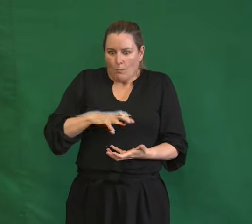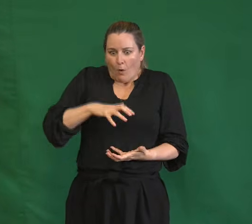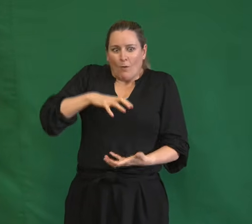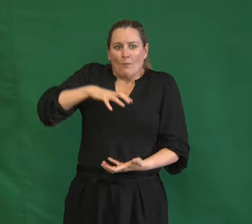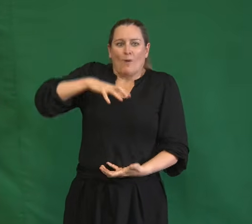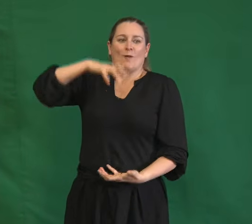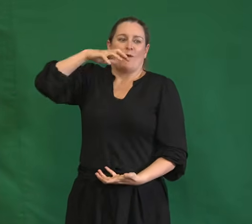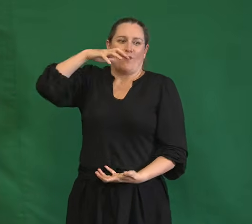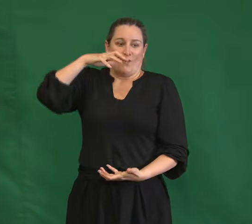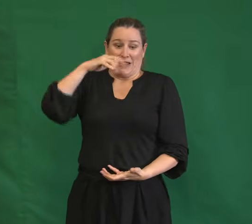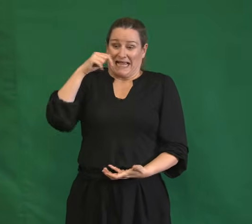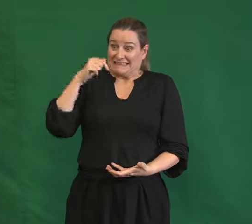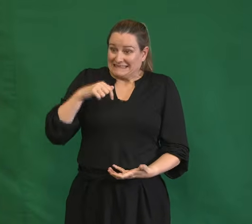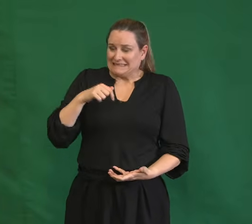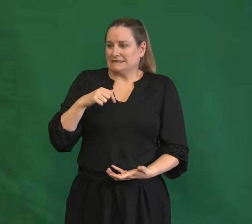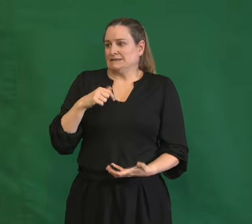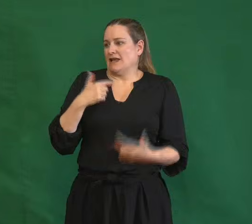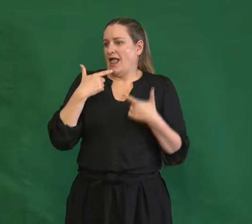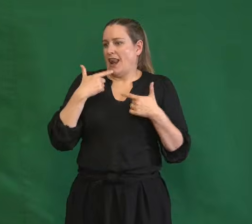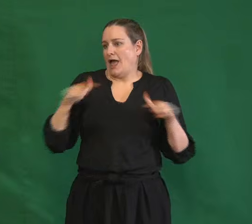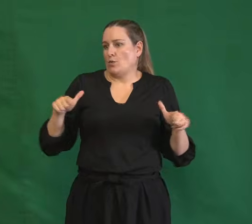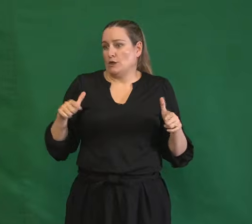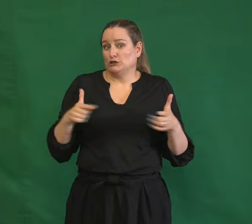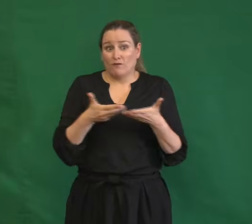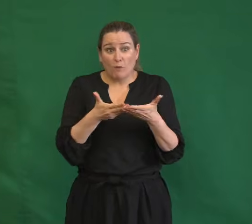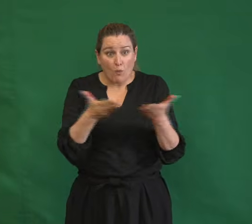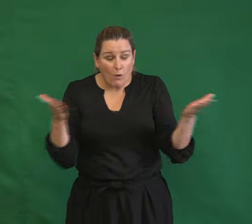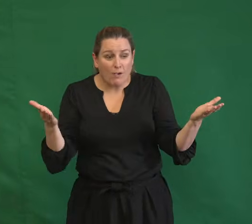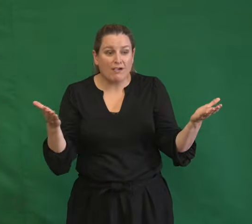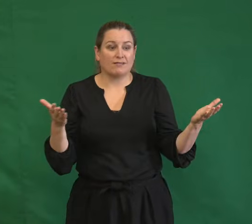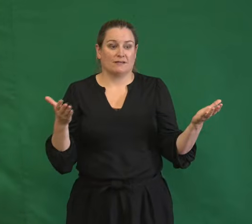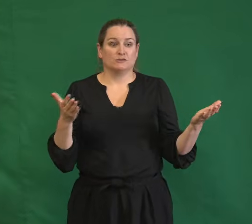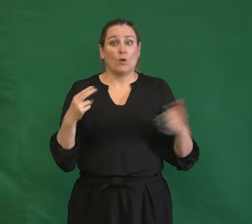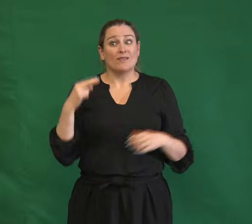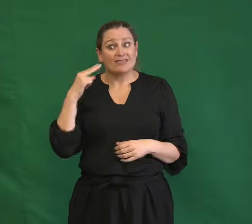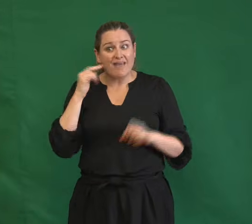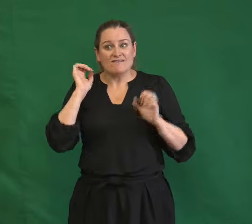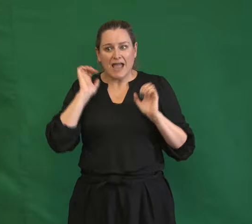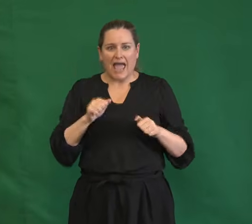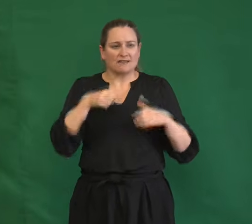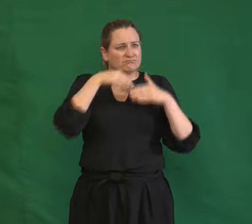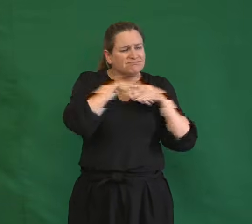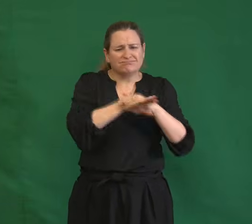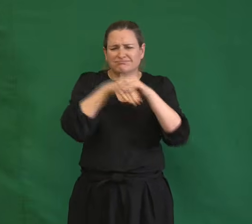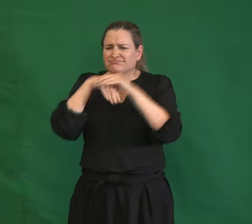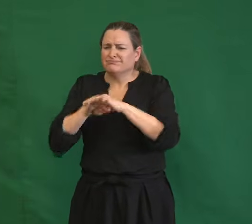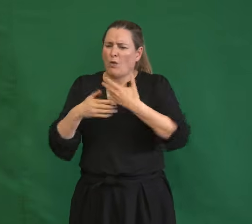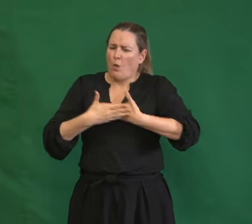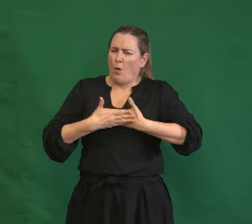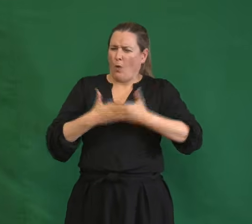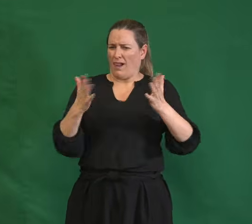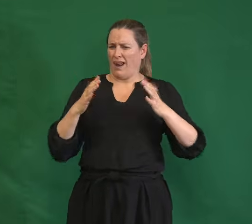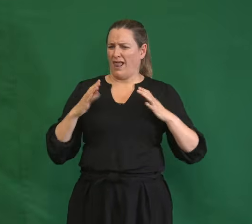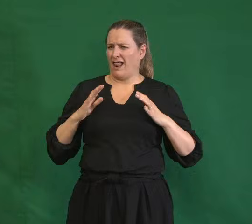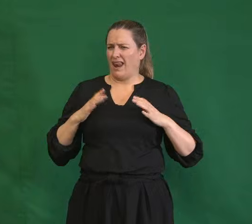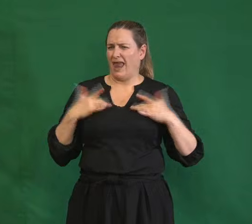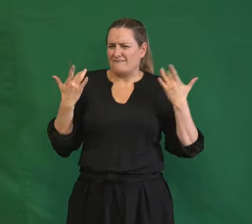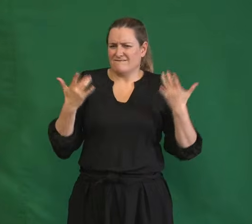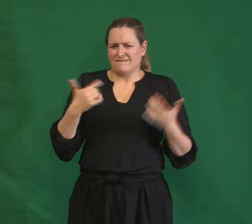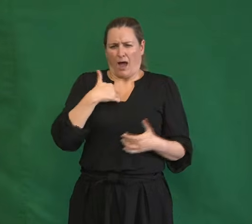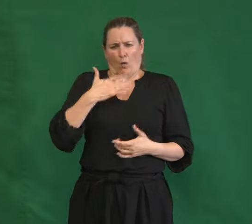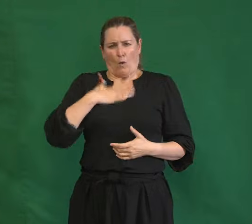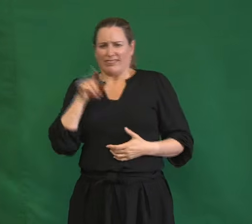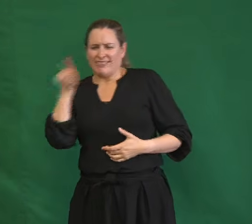used in all spheres of life. Like literally in all spheres of